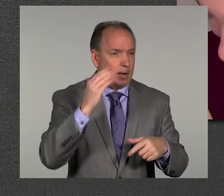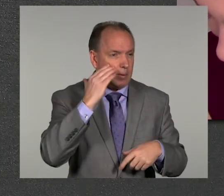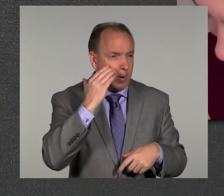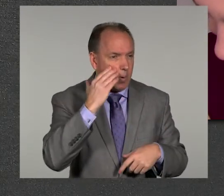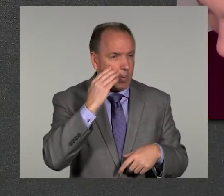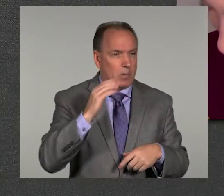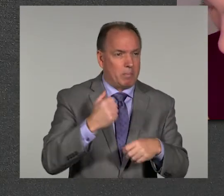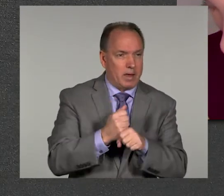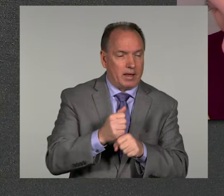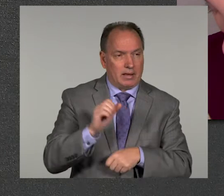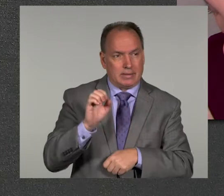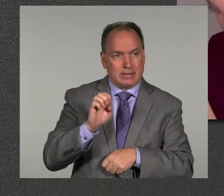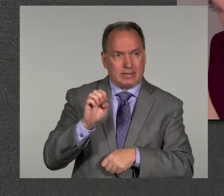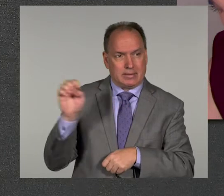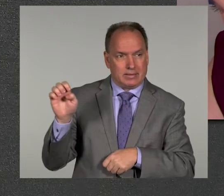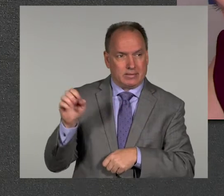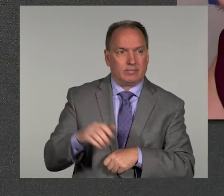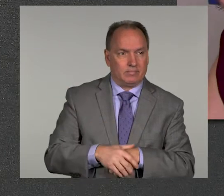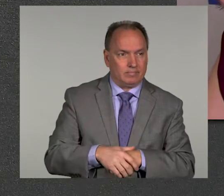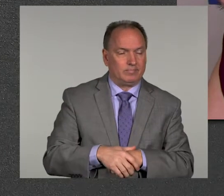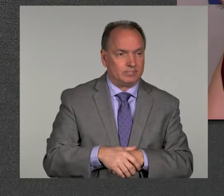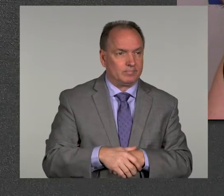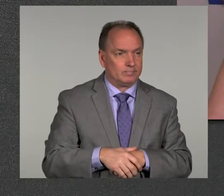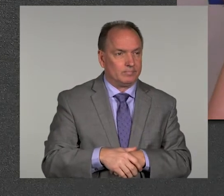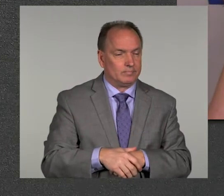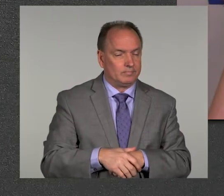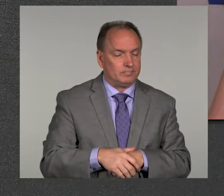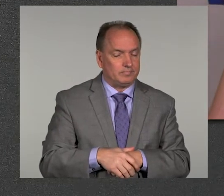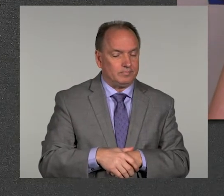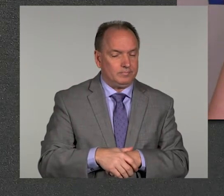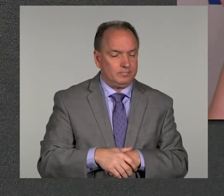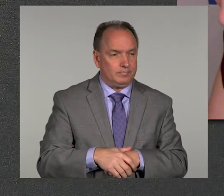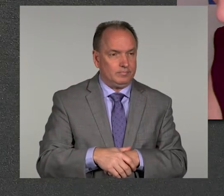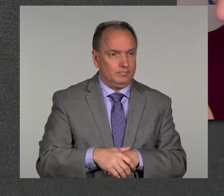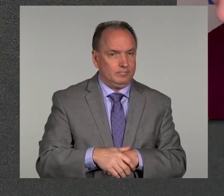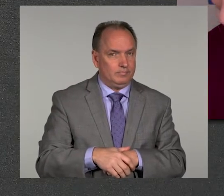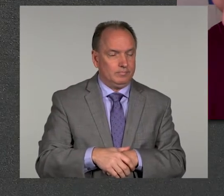I know I'm making the Eastern